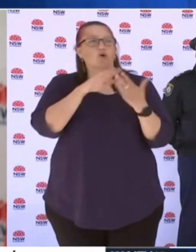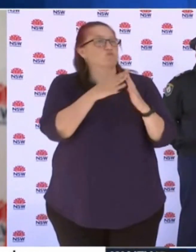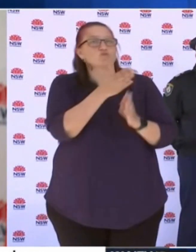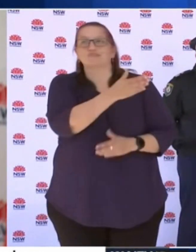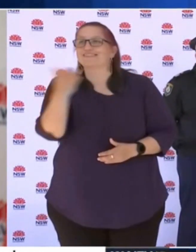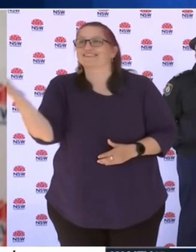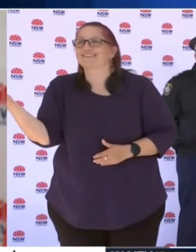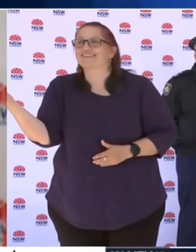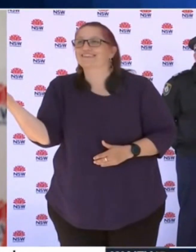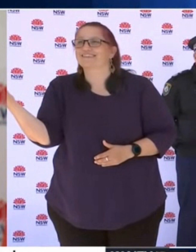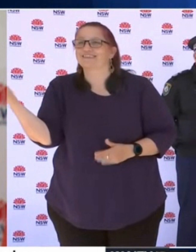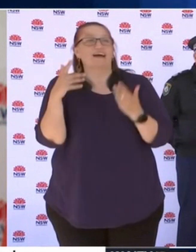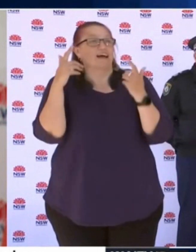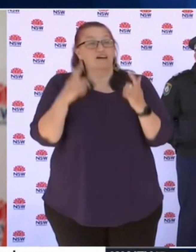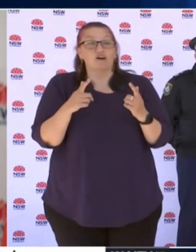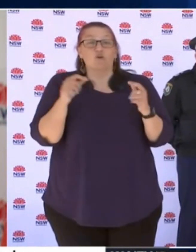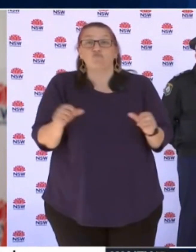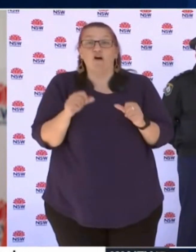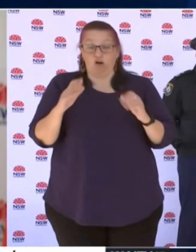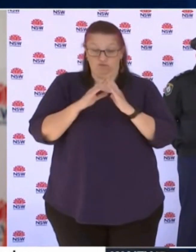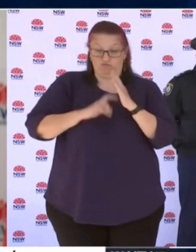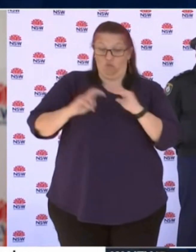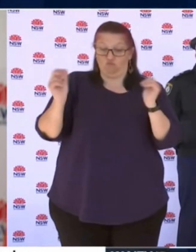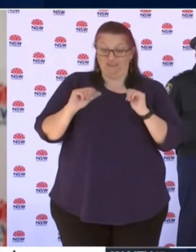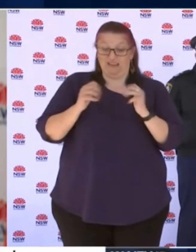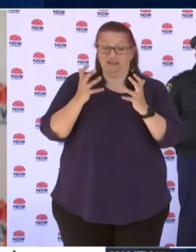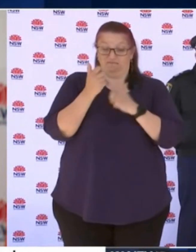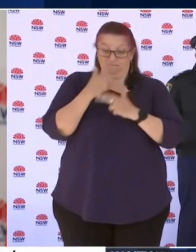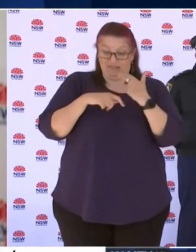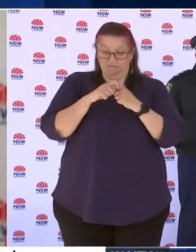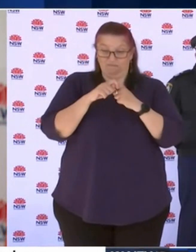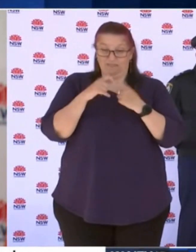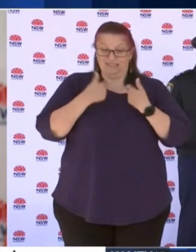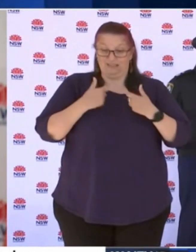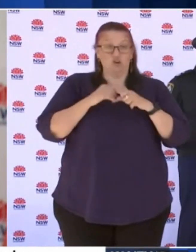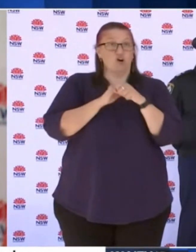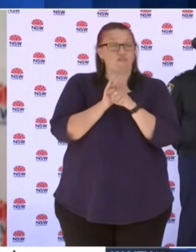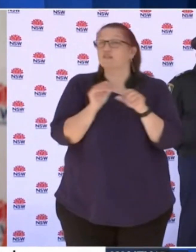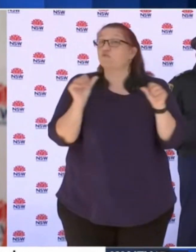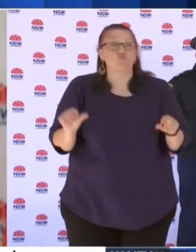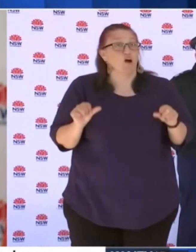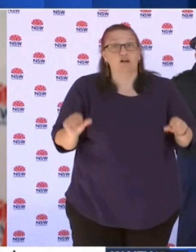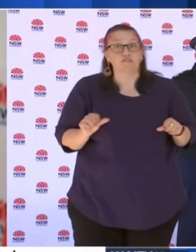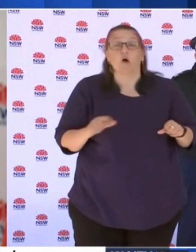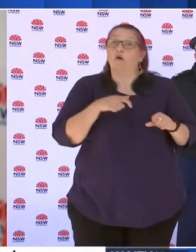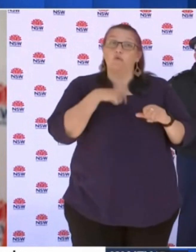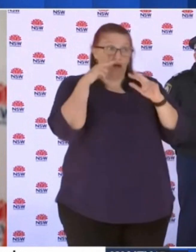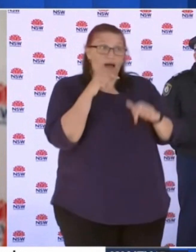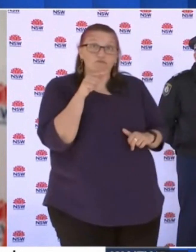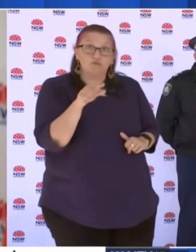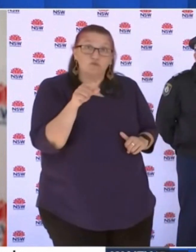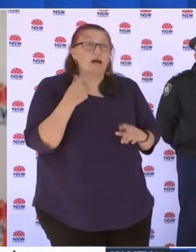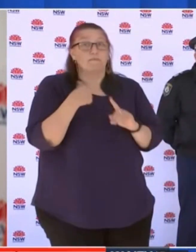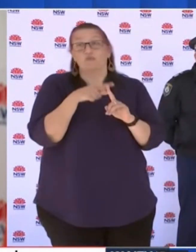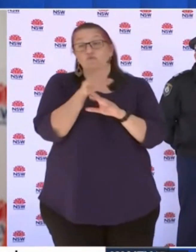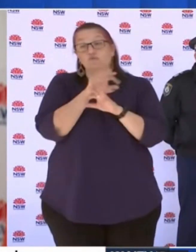us determining whether we come out of lockdown at a particular time. What we do look at is how many cases have been active in the community, and that's what we would like to